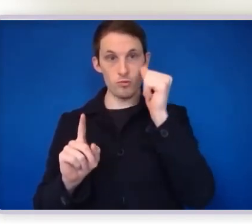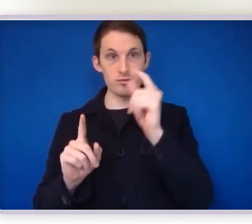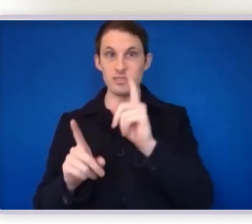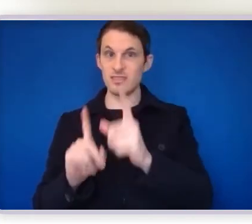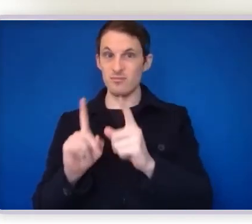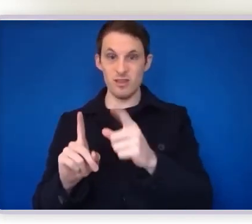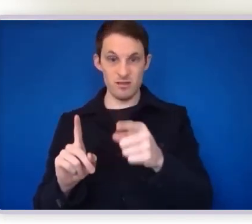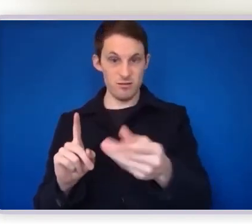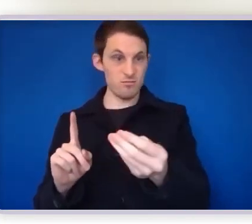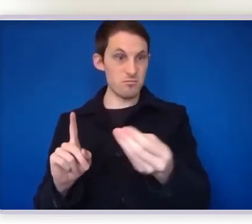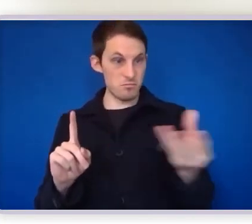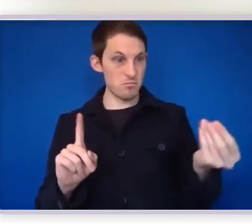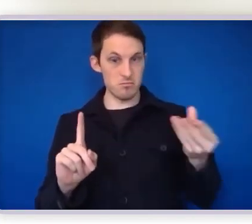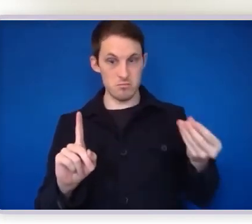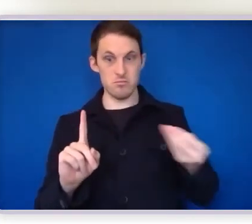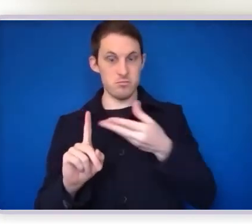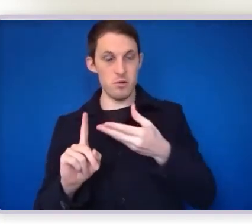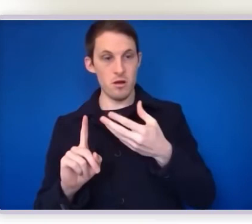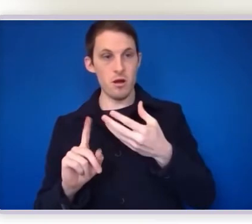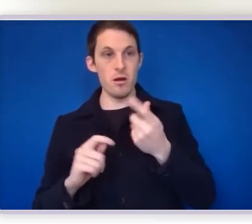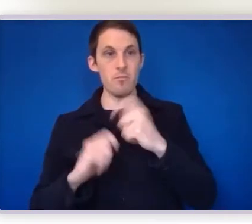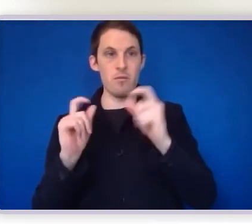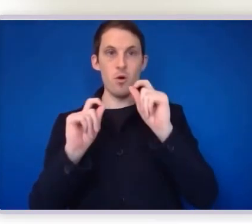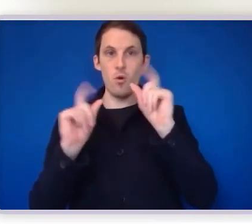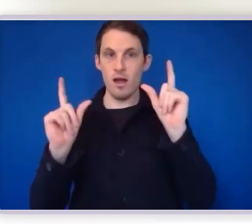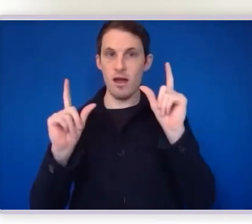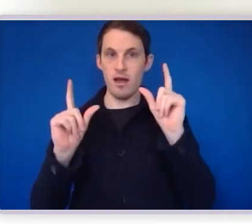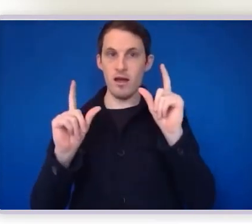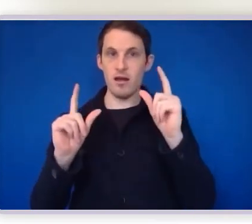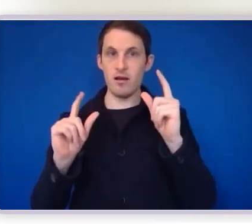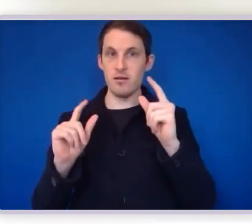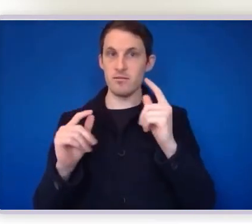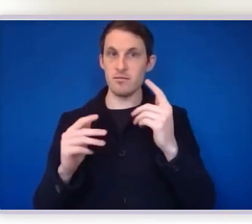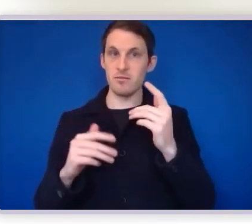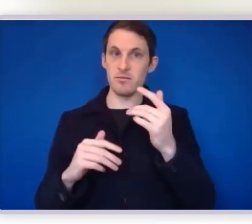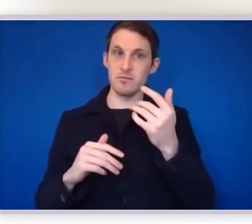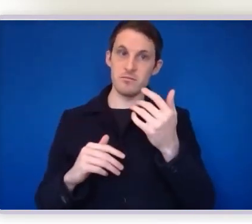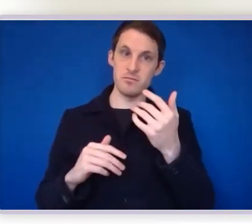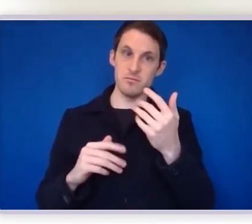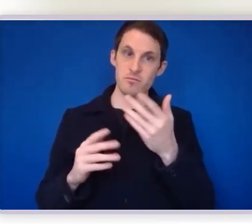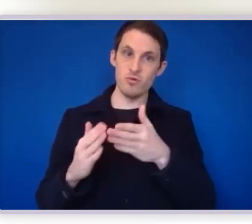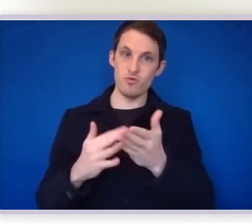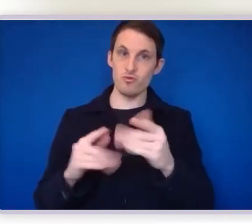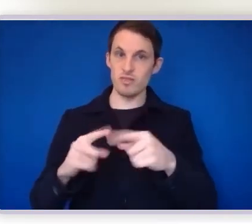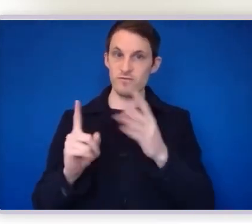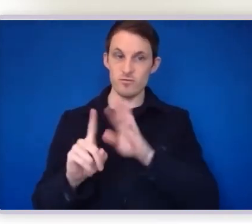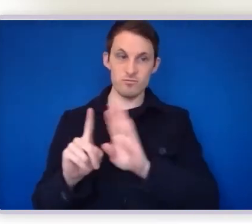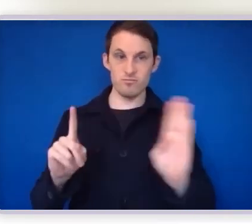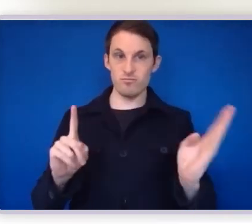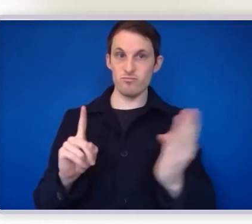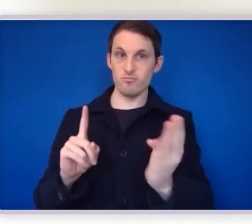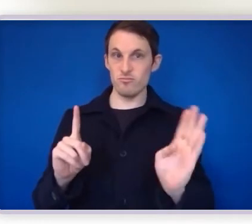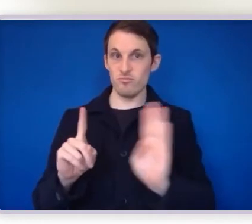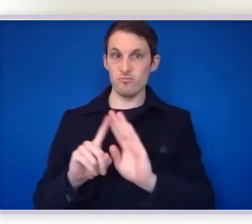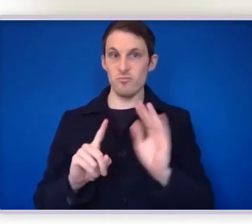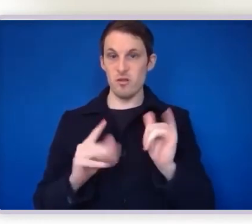you've become aware of because maybe someone you're working with has just said something to